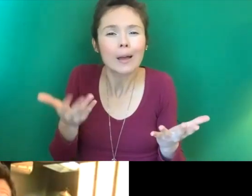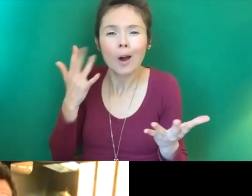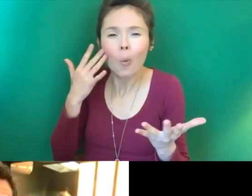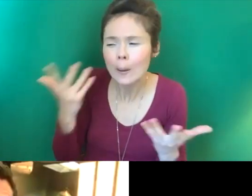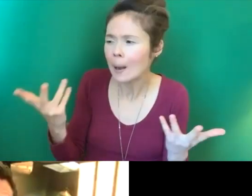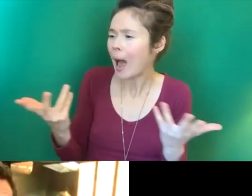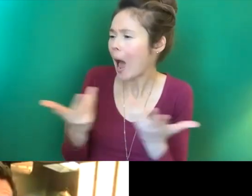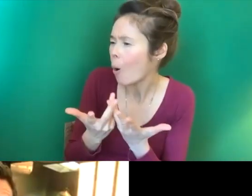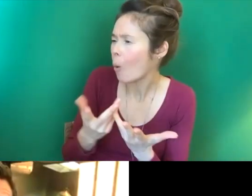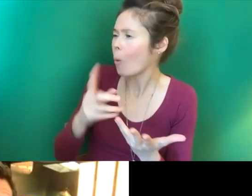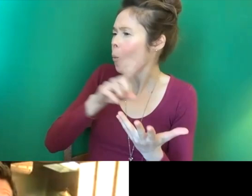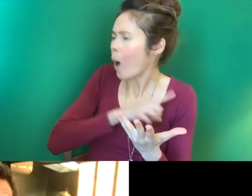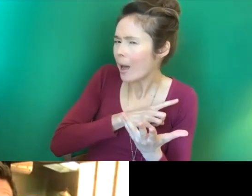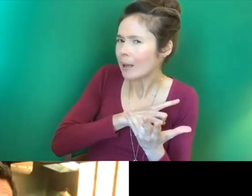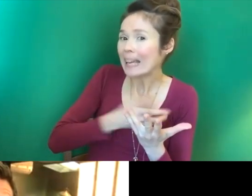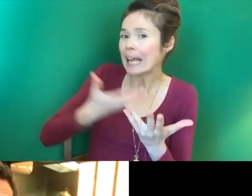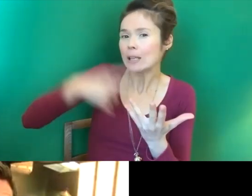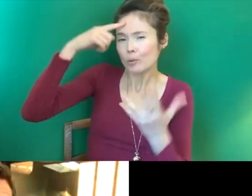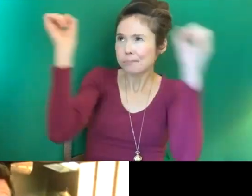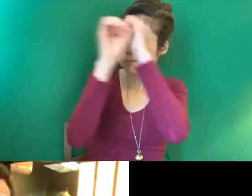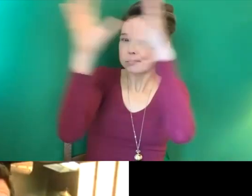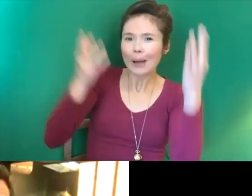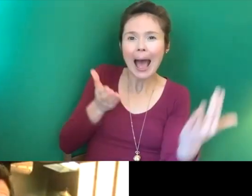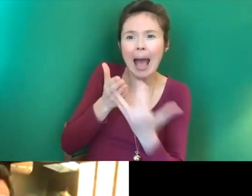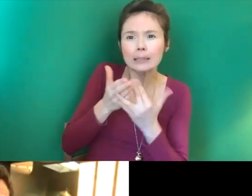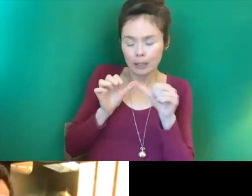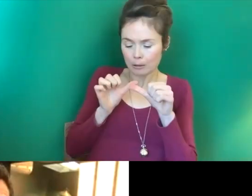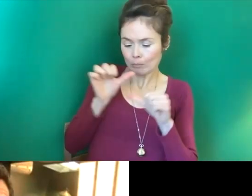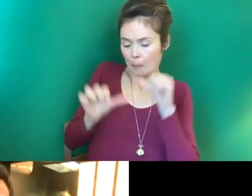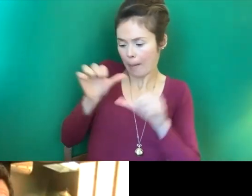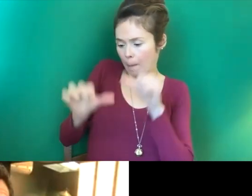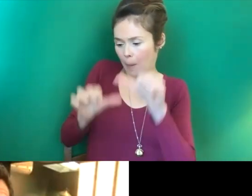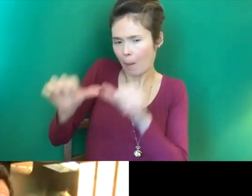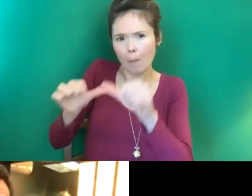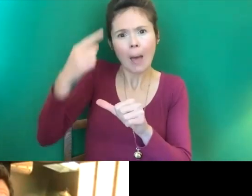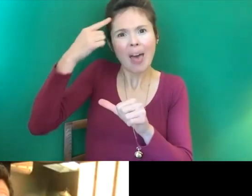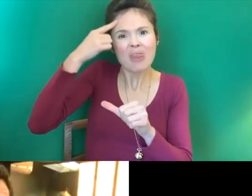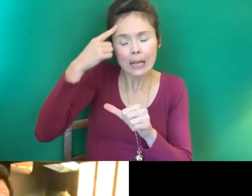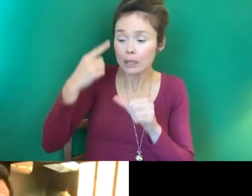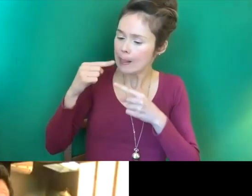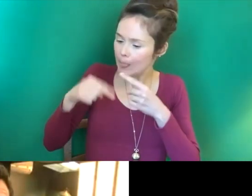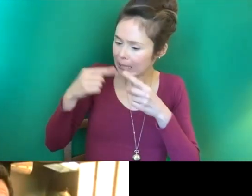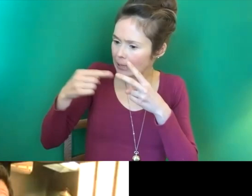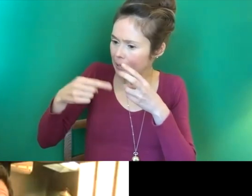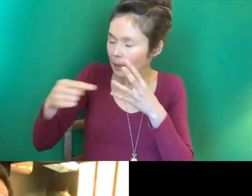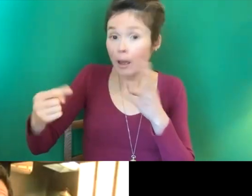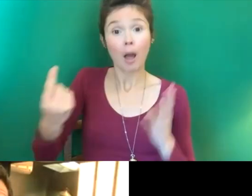of the steps and breaking it down. And I found, as you know, going in and spending